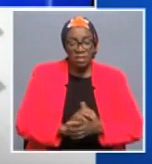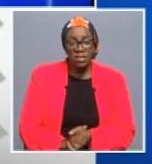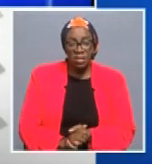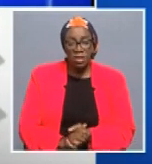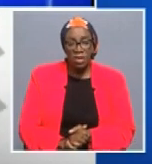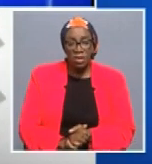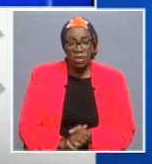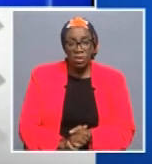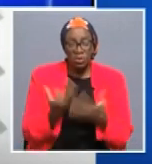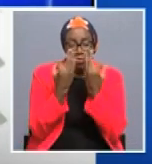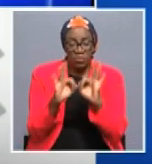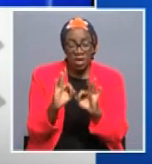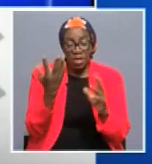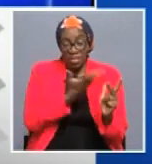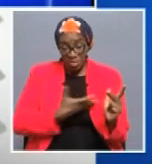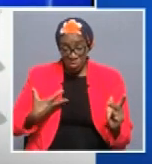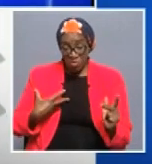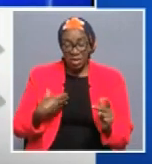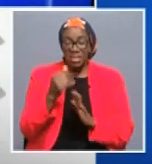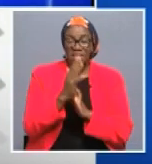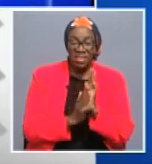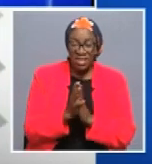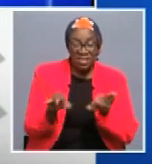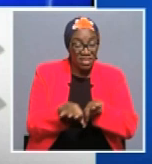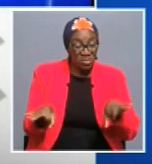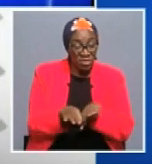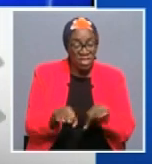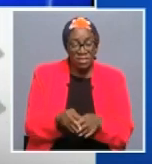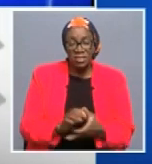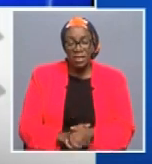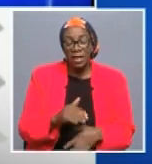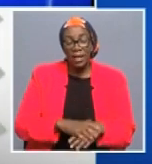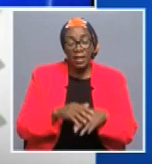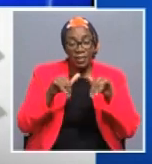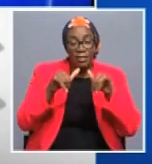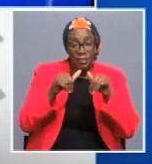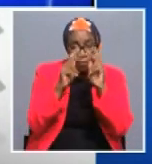free is in the interest of justice, the public, and of course, her own?